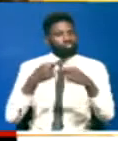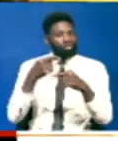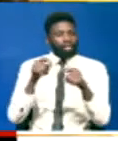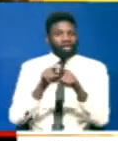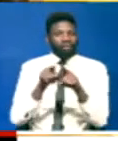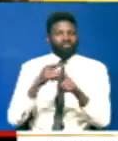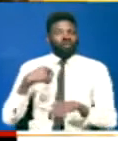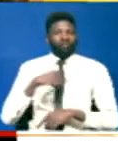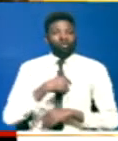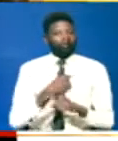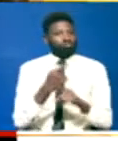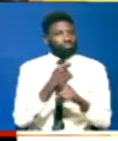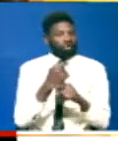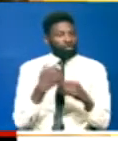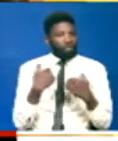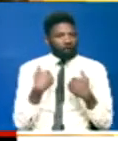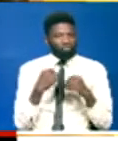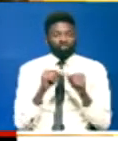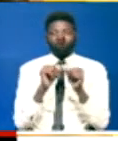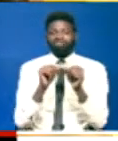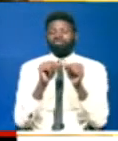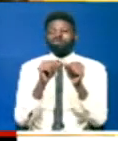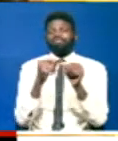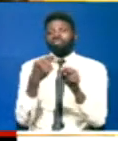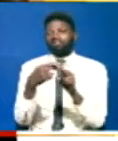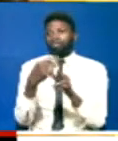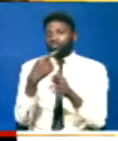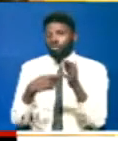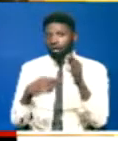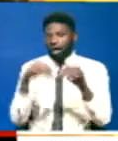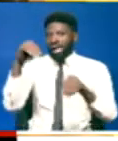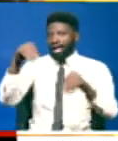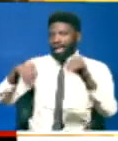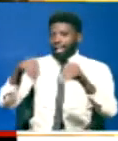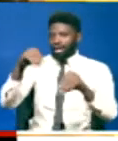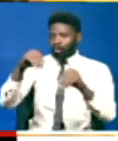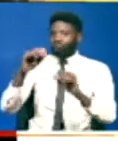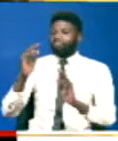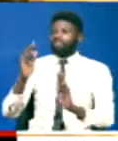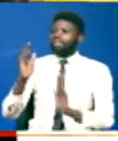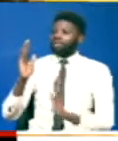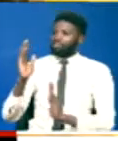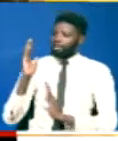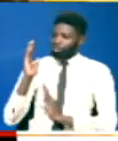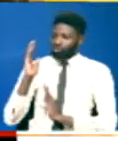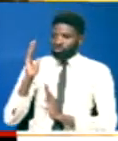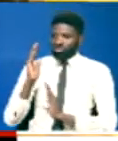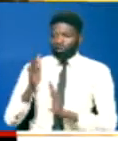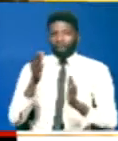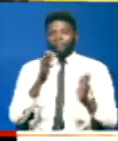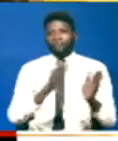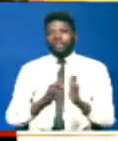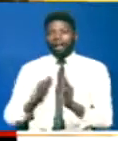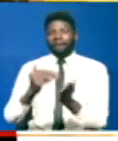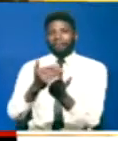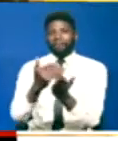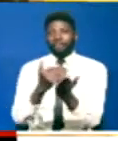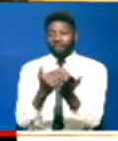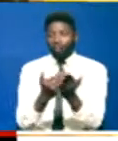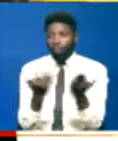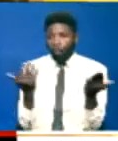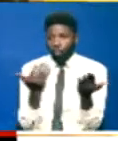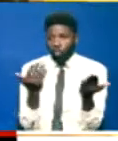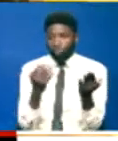that is currently going on, what we call the Election Security Arrangement Program, whereby our staff